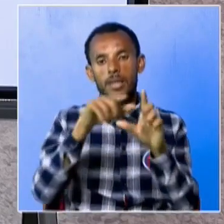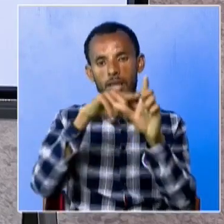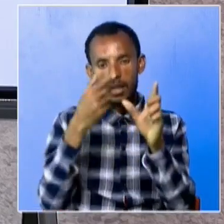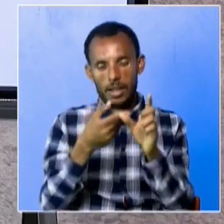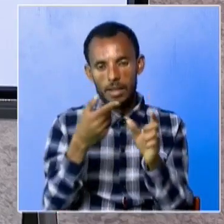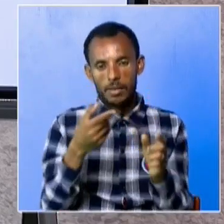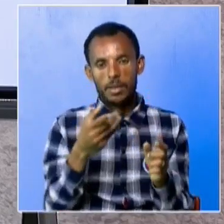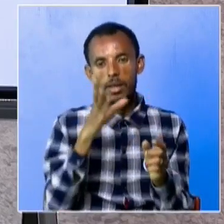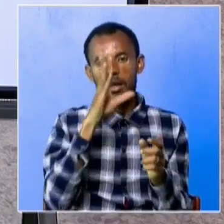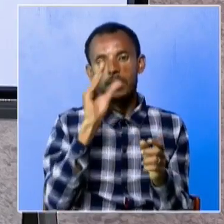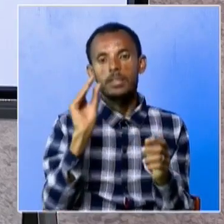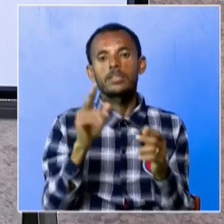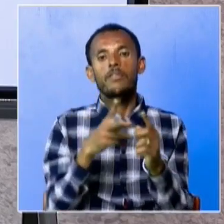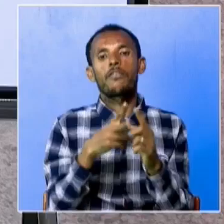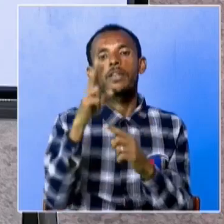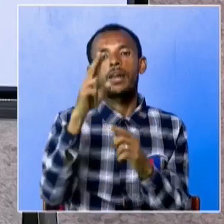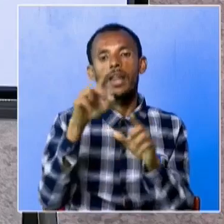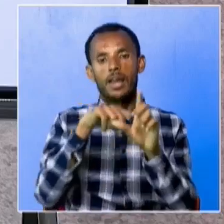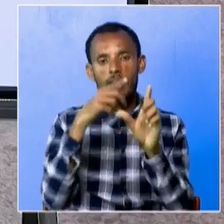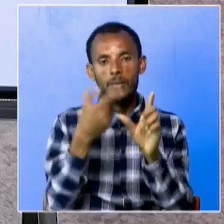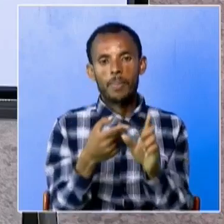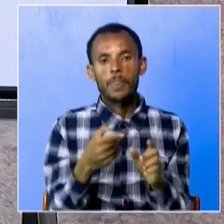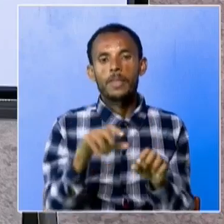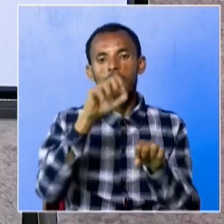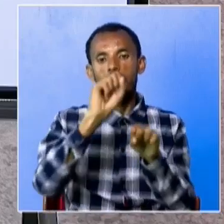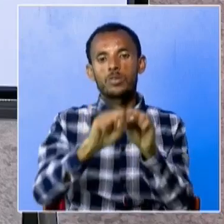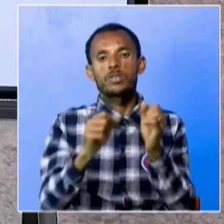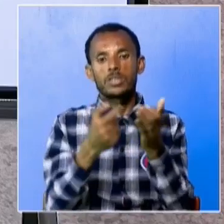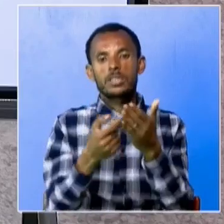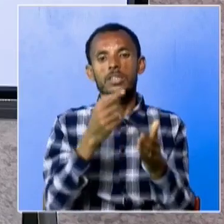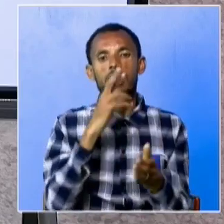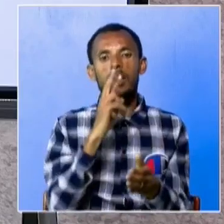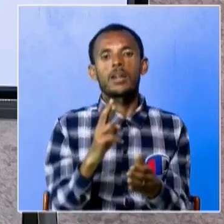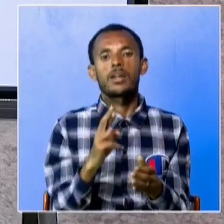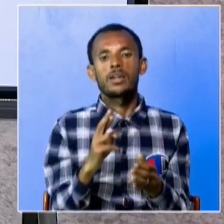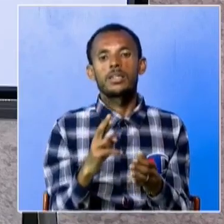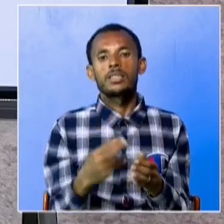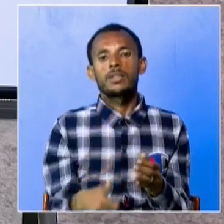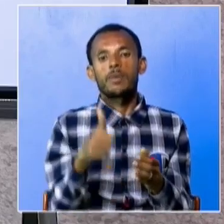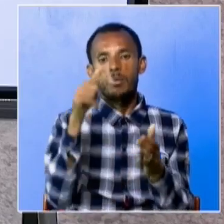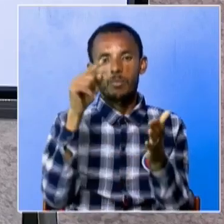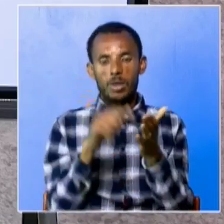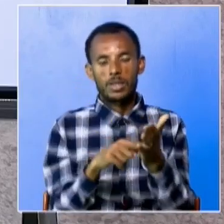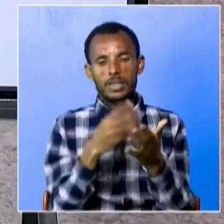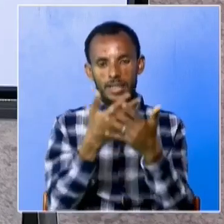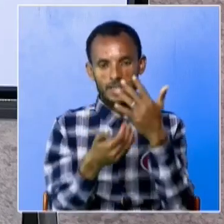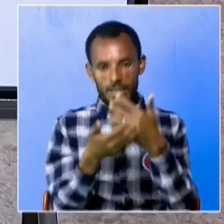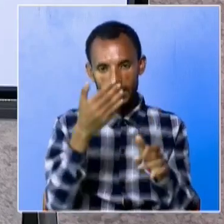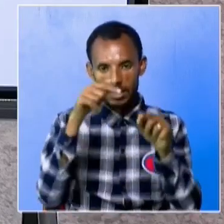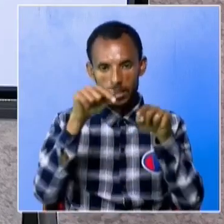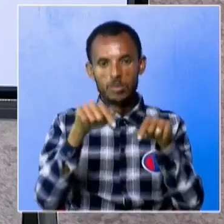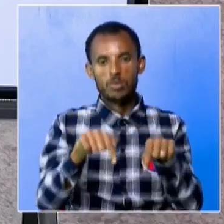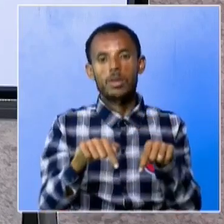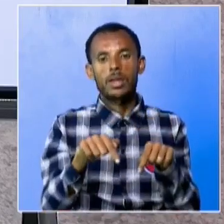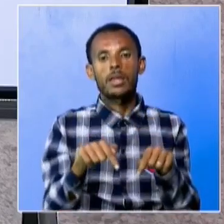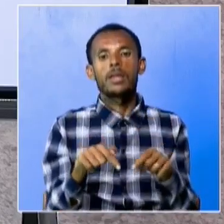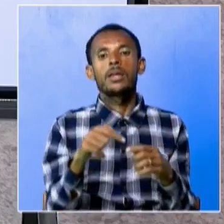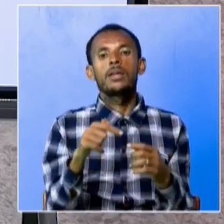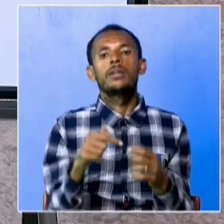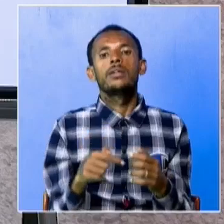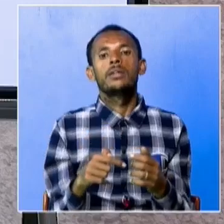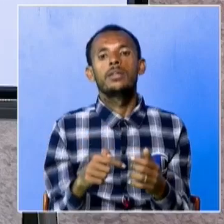angles and the vertical angles, right? So these are the main points of discussion that we had